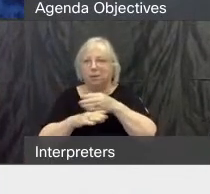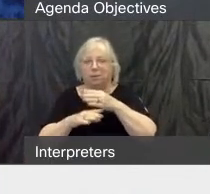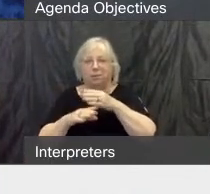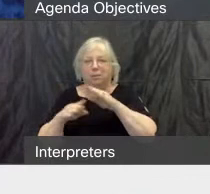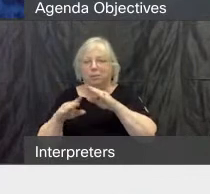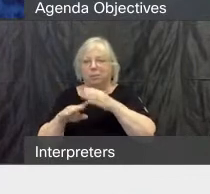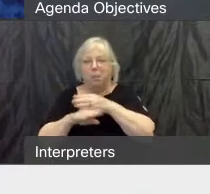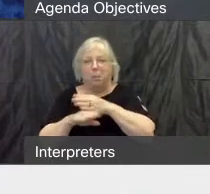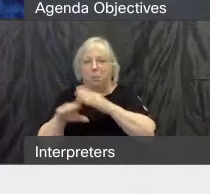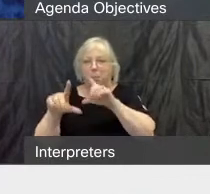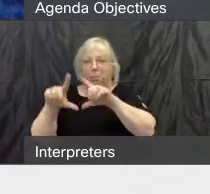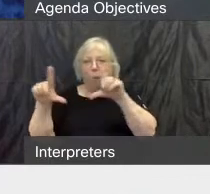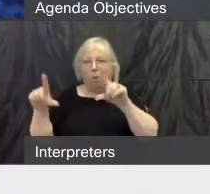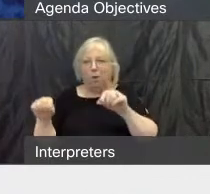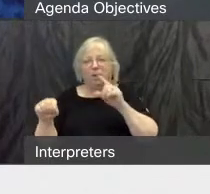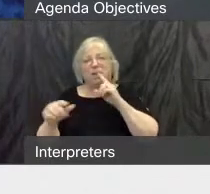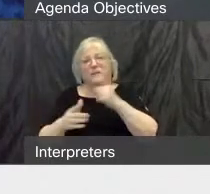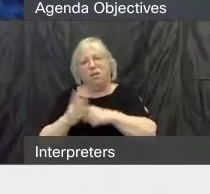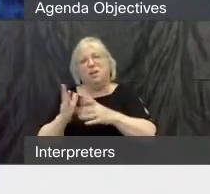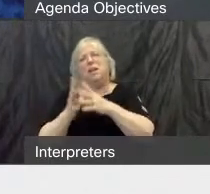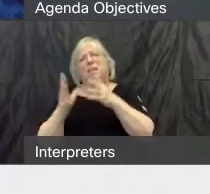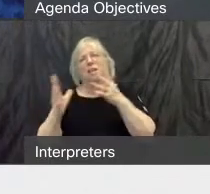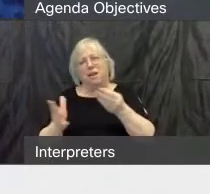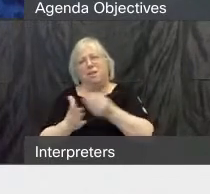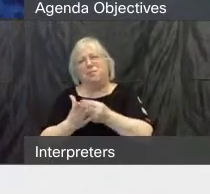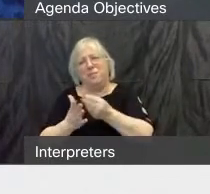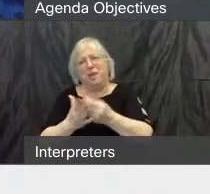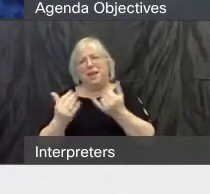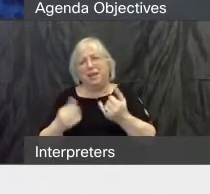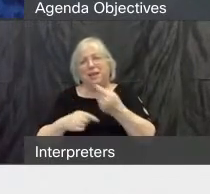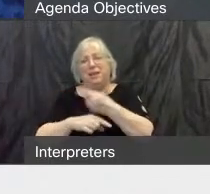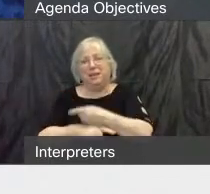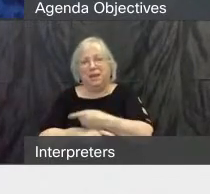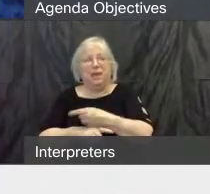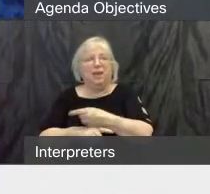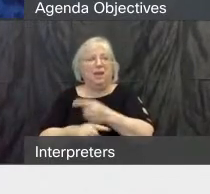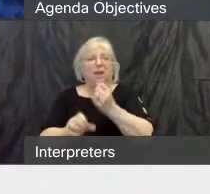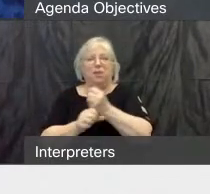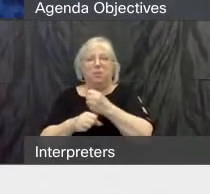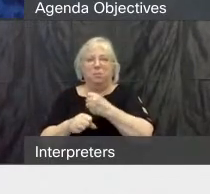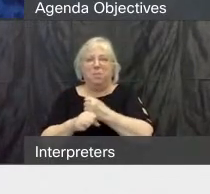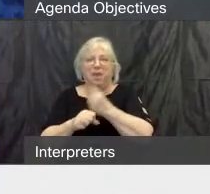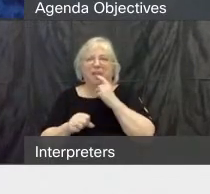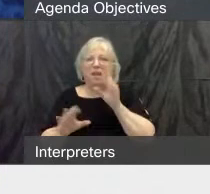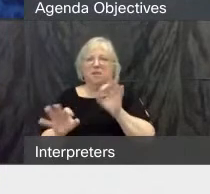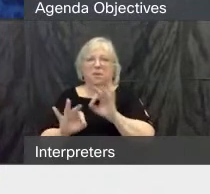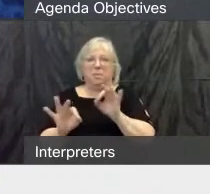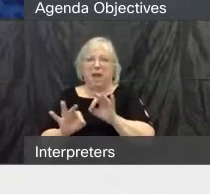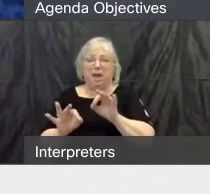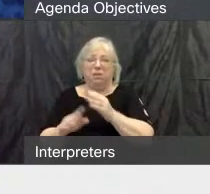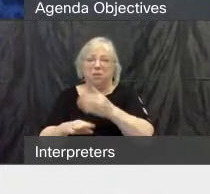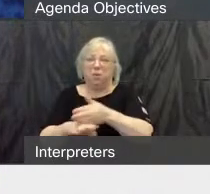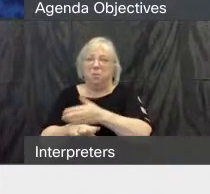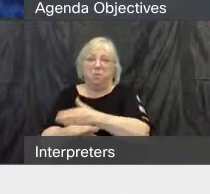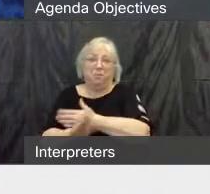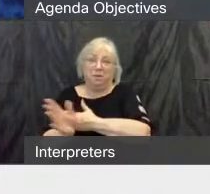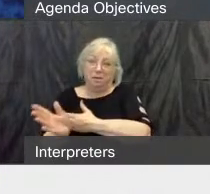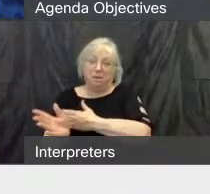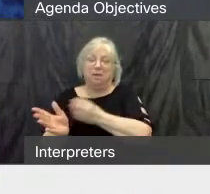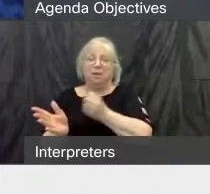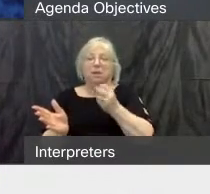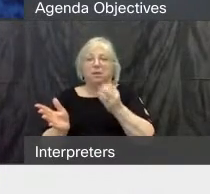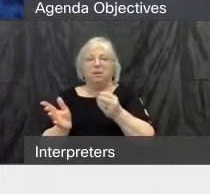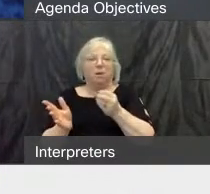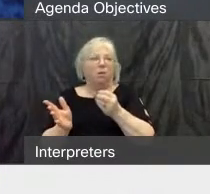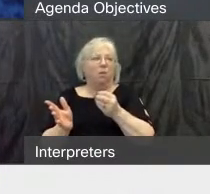boards, et cetera, it just costs a heck of a lot of money today to make those even minor improvements.